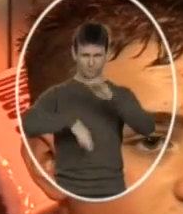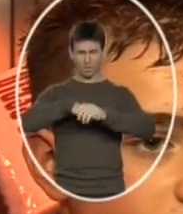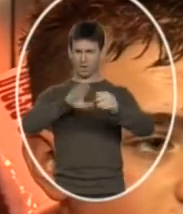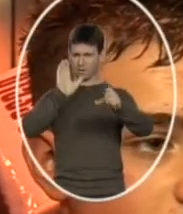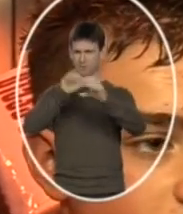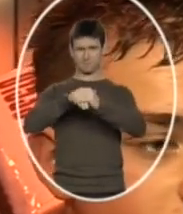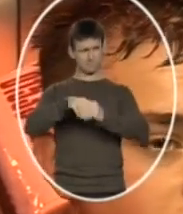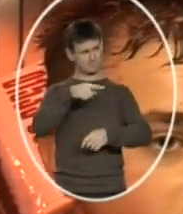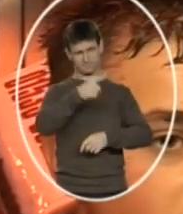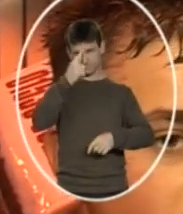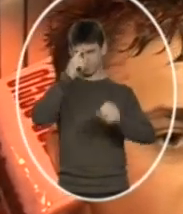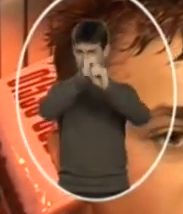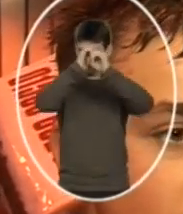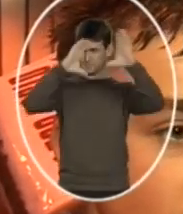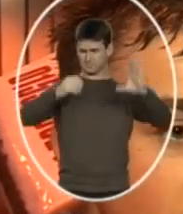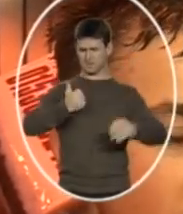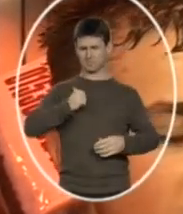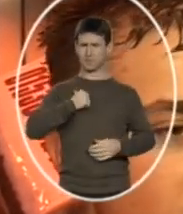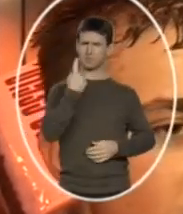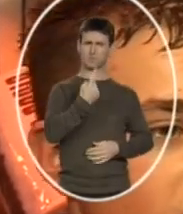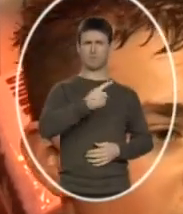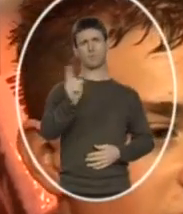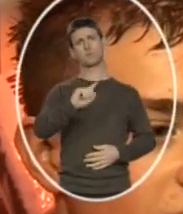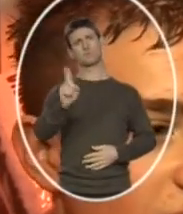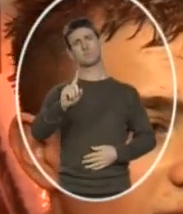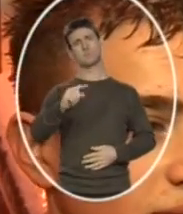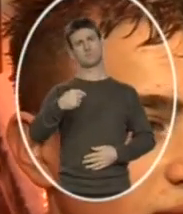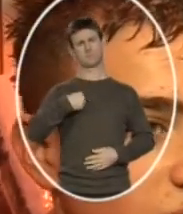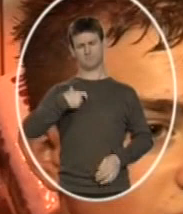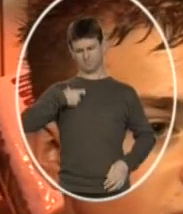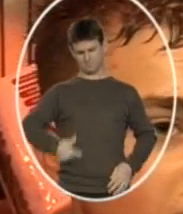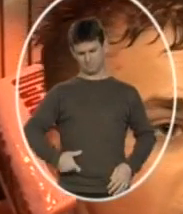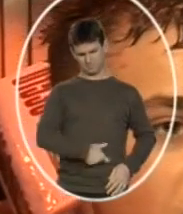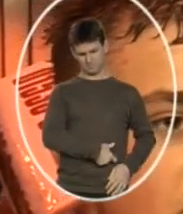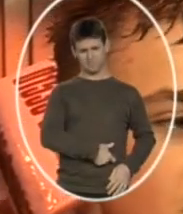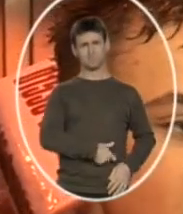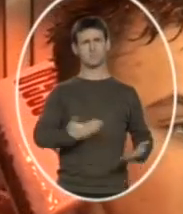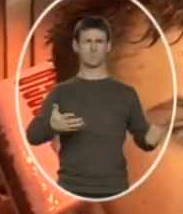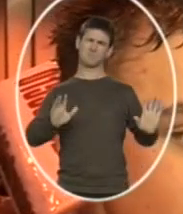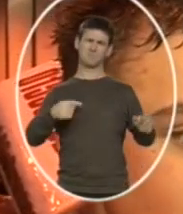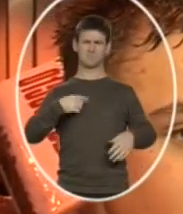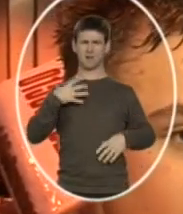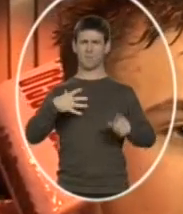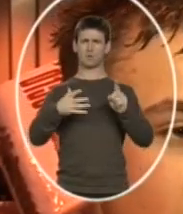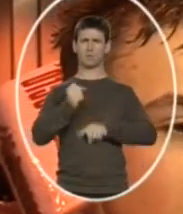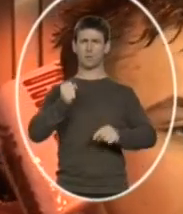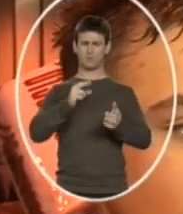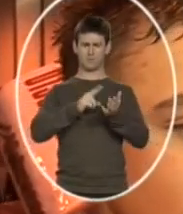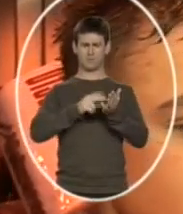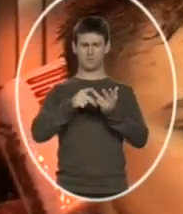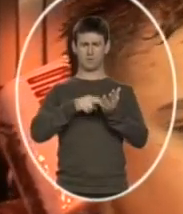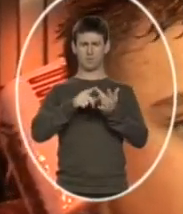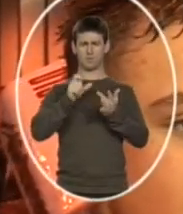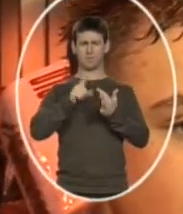Daniel, let alone what other people expect of you? Mainly I just want to win novice at year, just get used to tracks and get better and